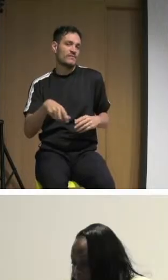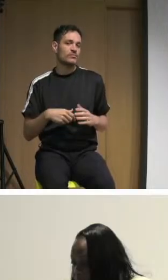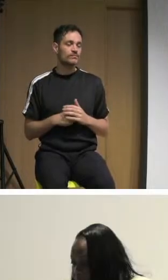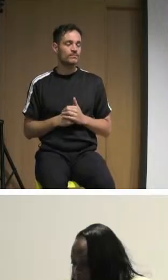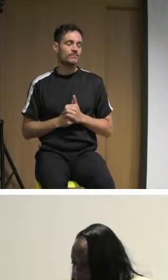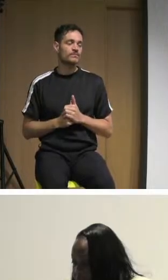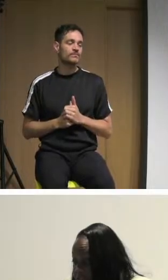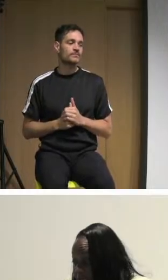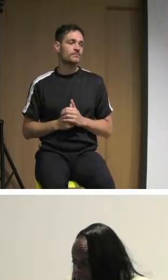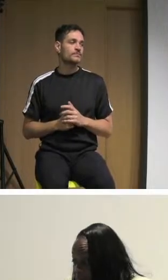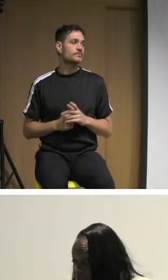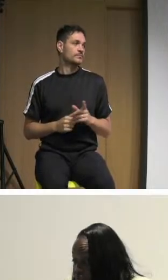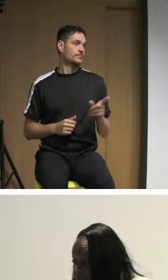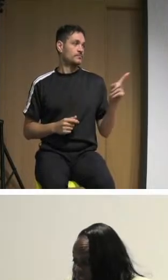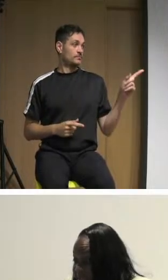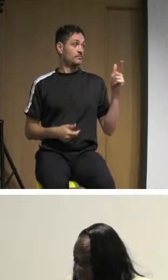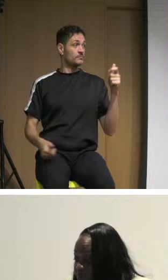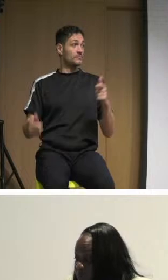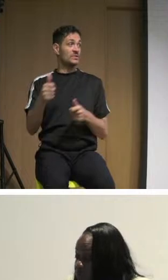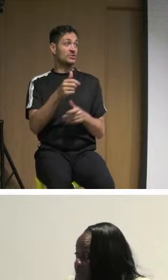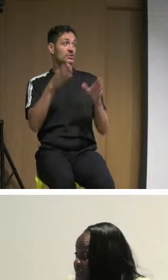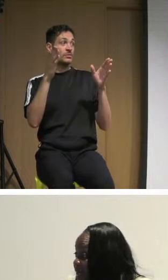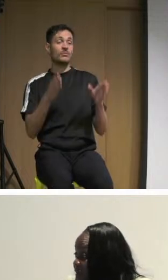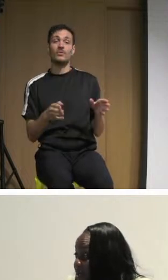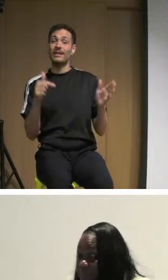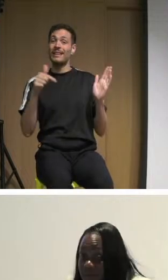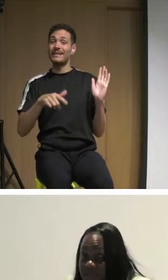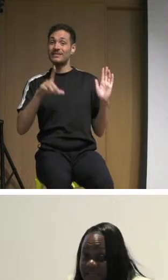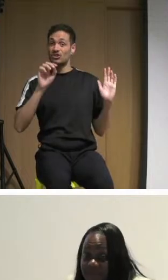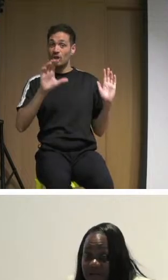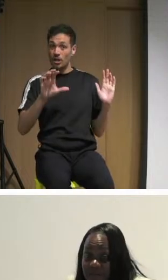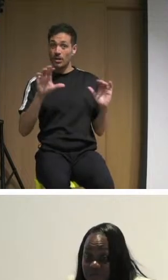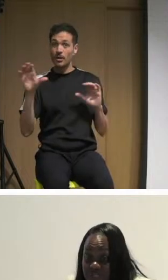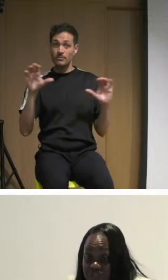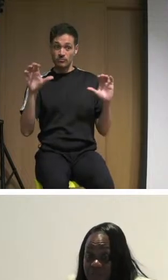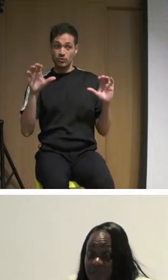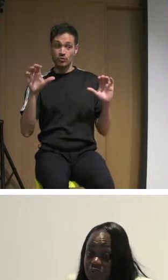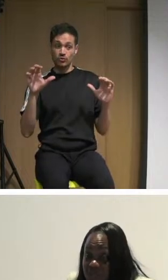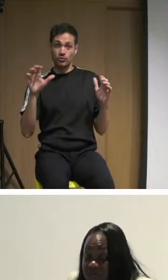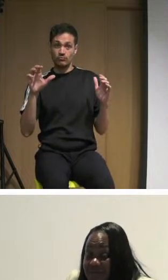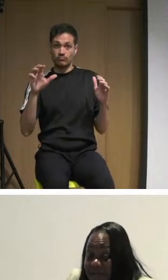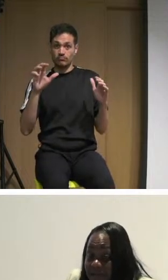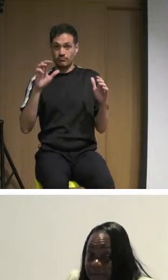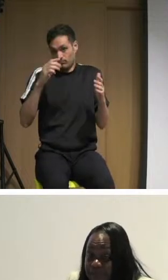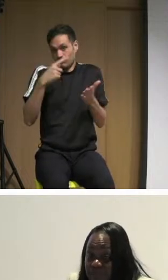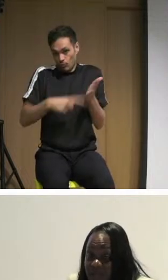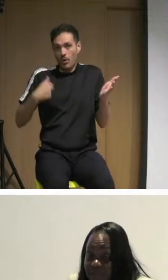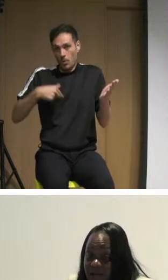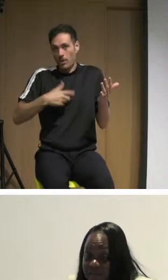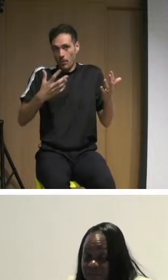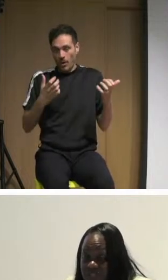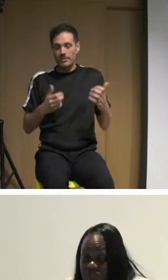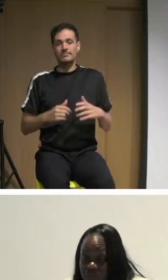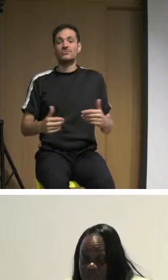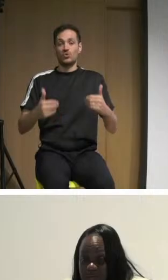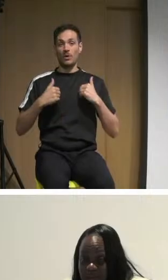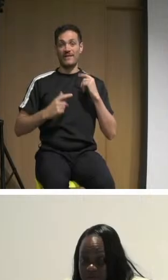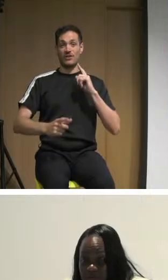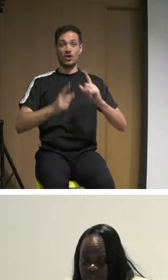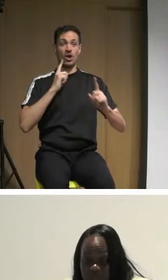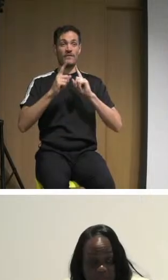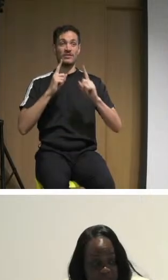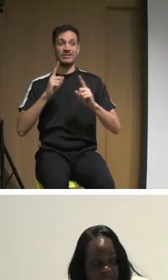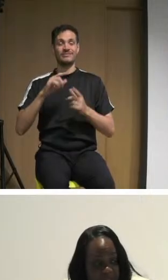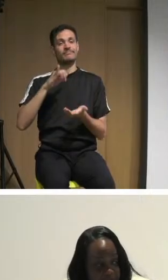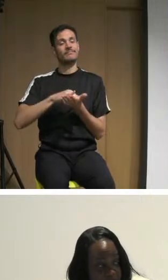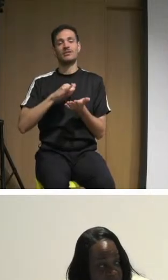So this document is doing exactly what we wanted to have happen, us have a conversation, because we could not have a conversation with the 9 of